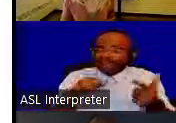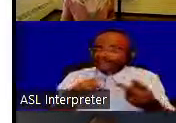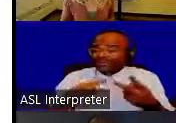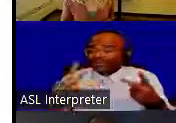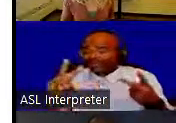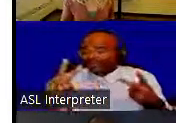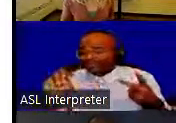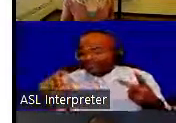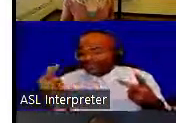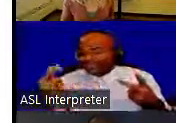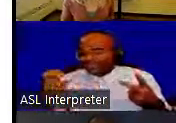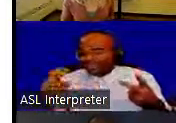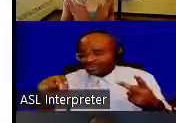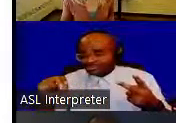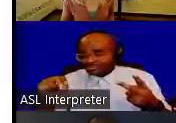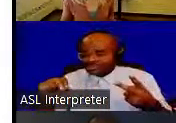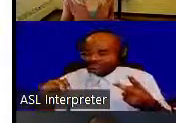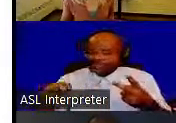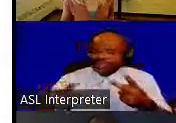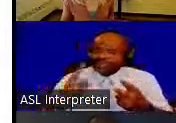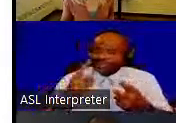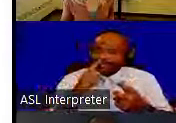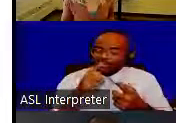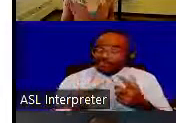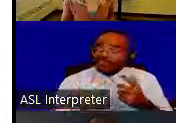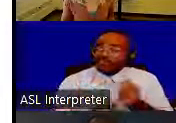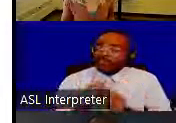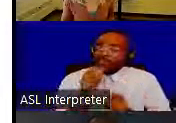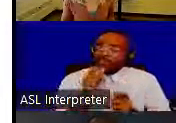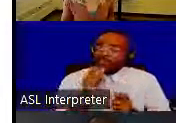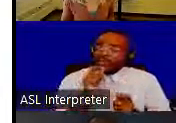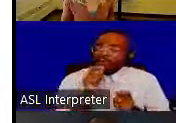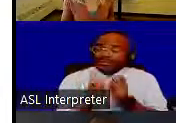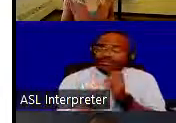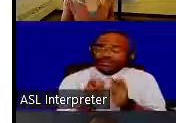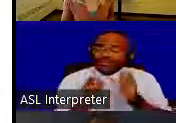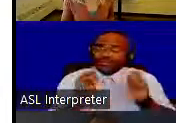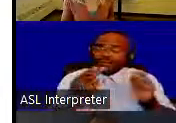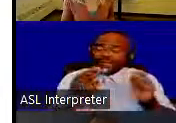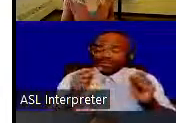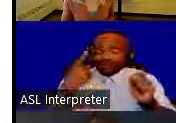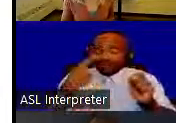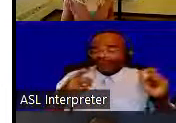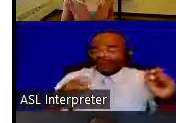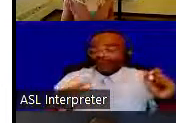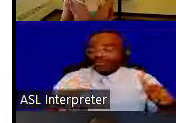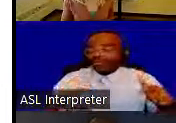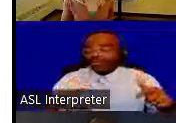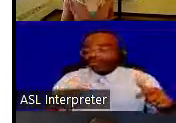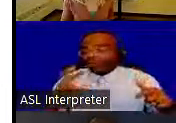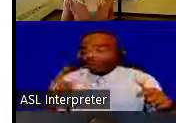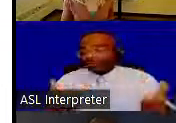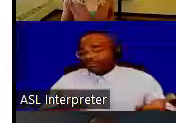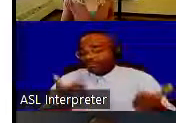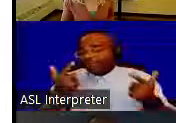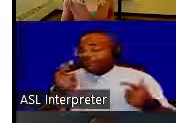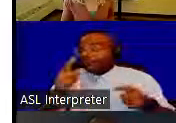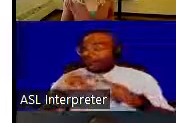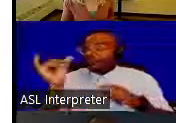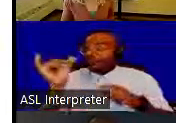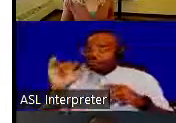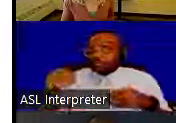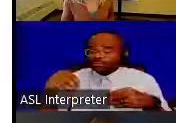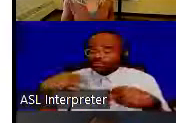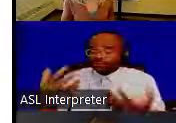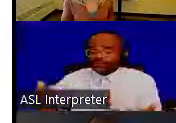is this mostly for adapting habitats for wildlife, or are there also strategies for adapting to facilitate movement